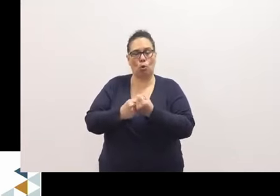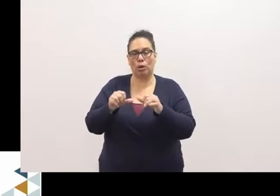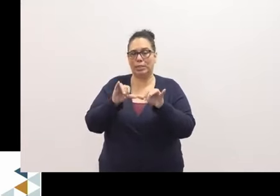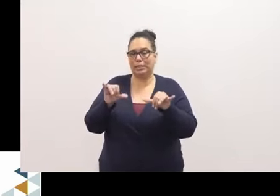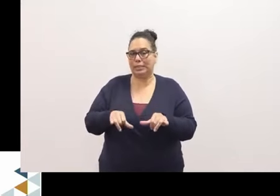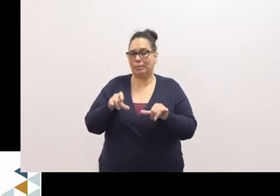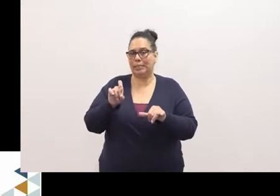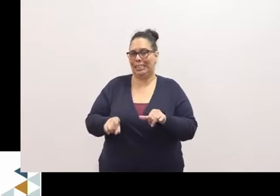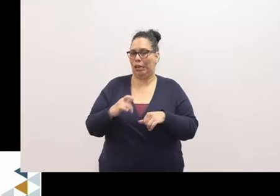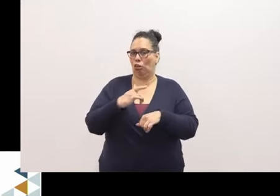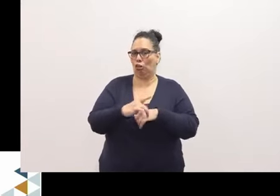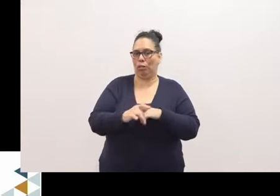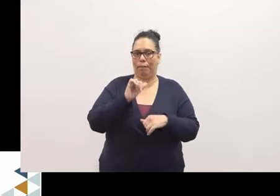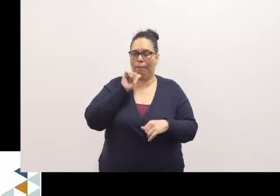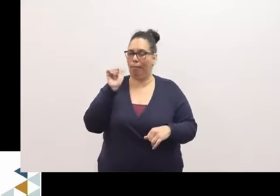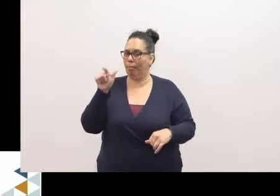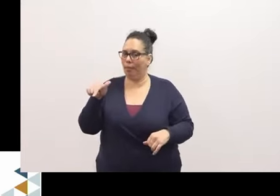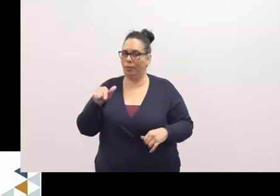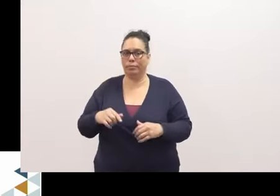early versus later.